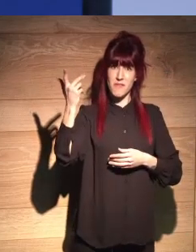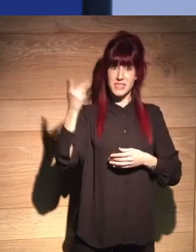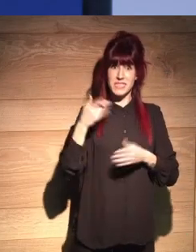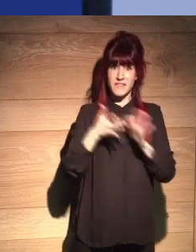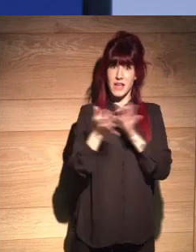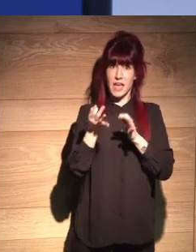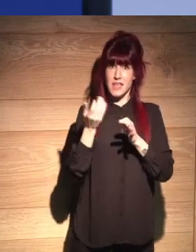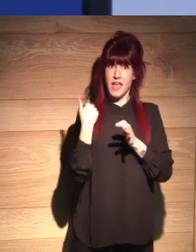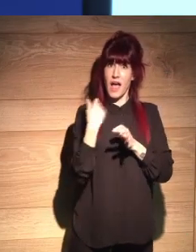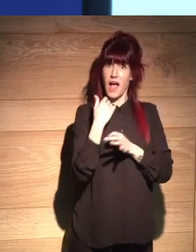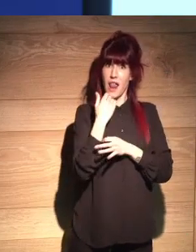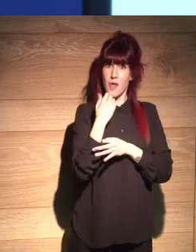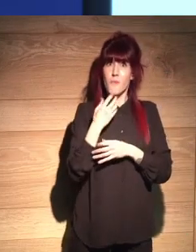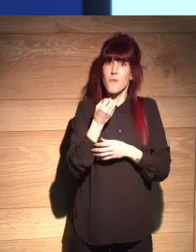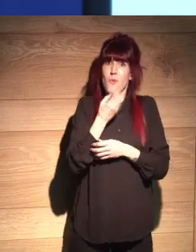good.